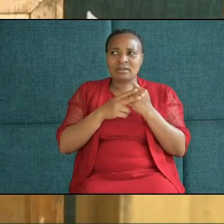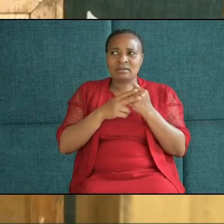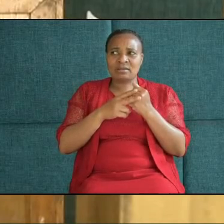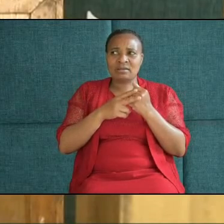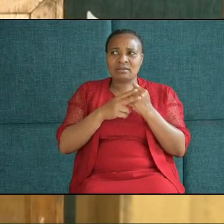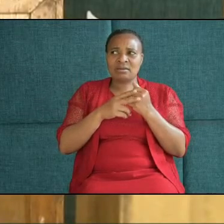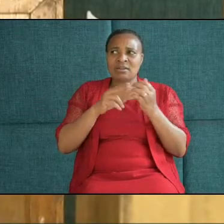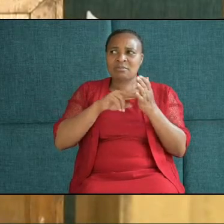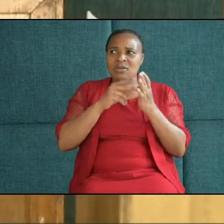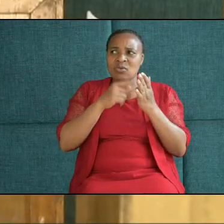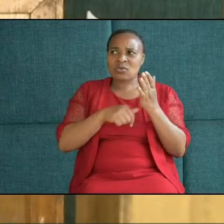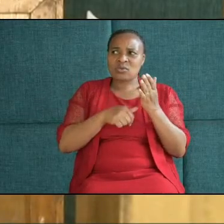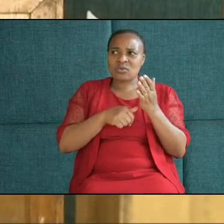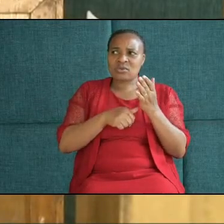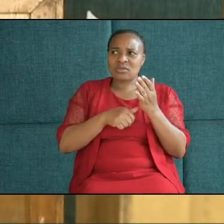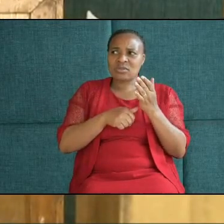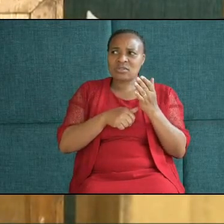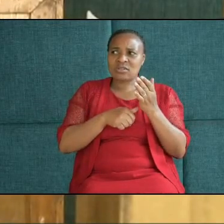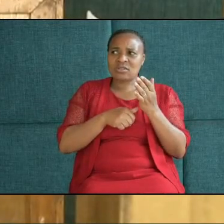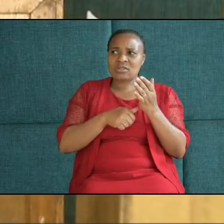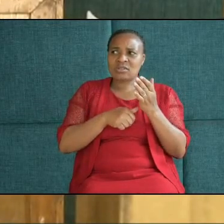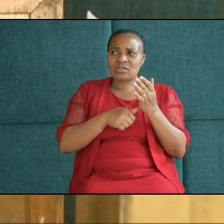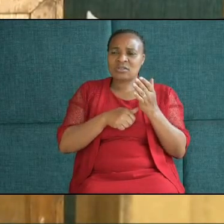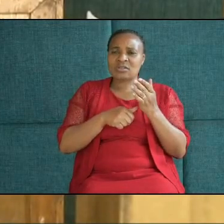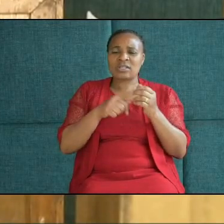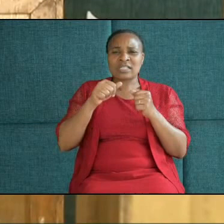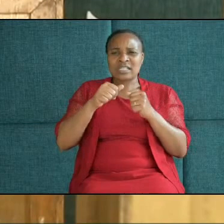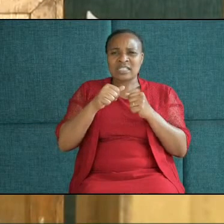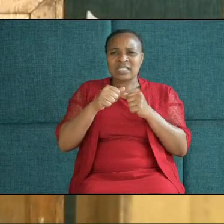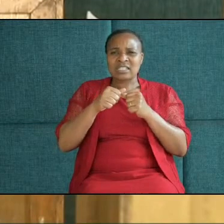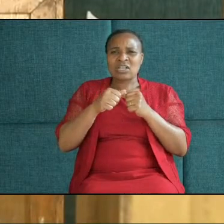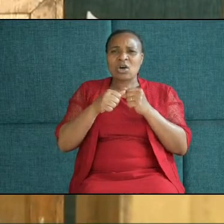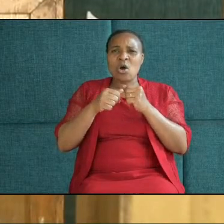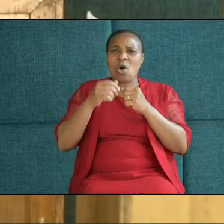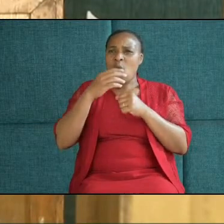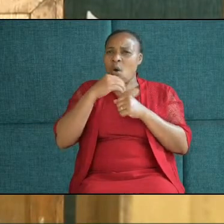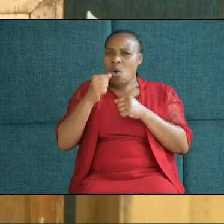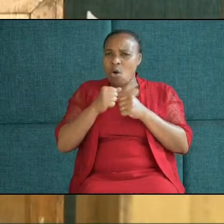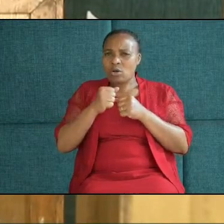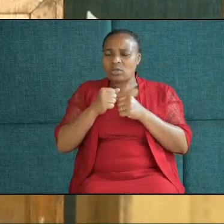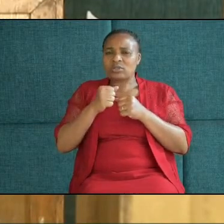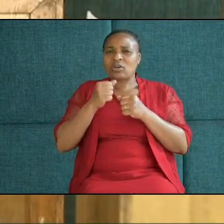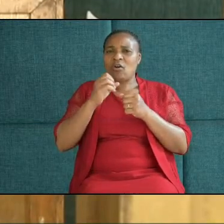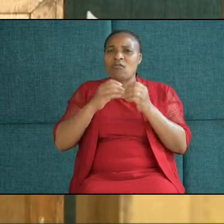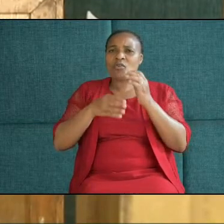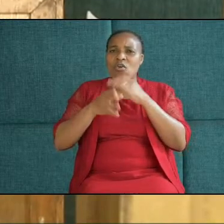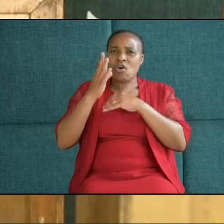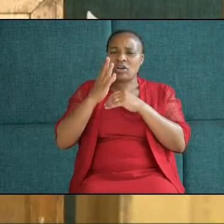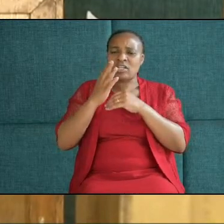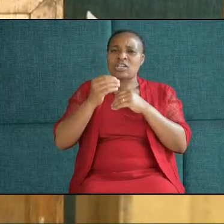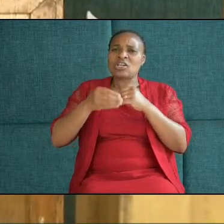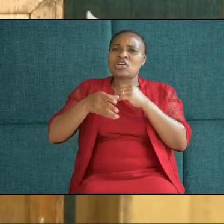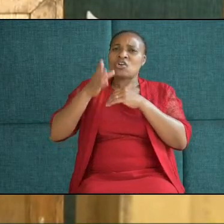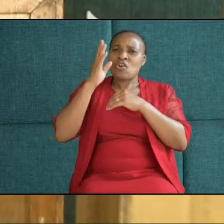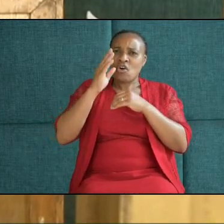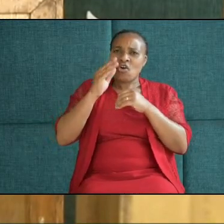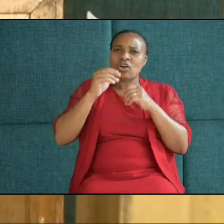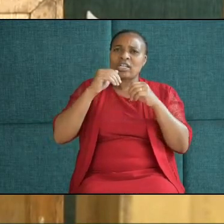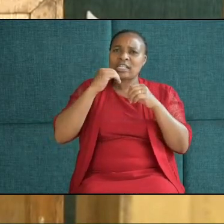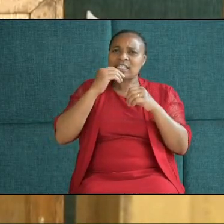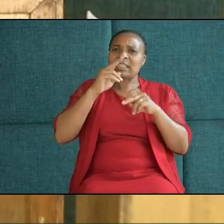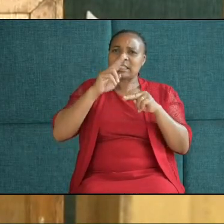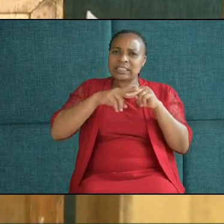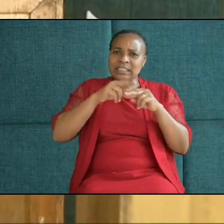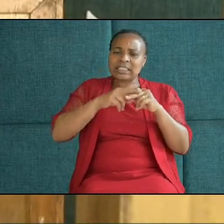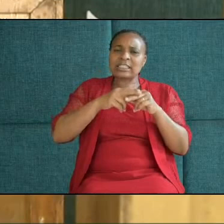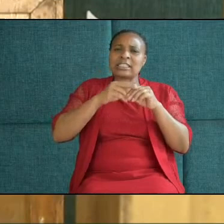And what does it mean? It means the Ancient of Days is God. God sits on the mercy seat, which is in the most